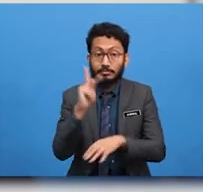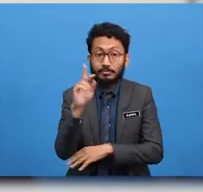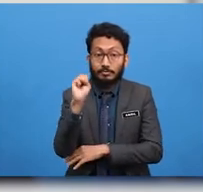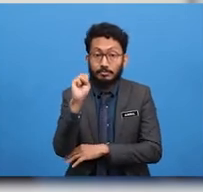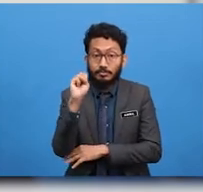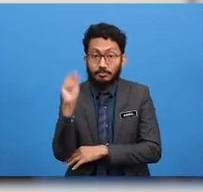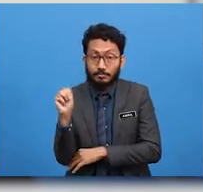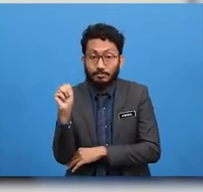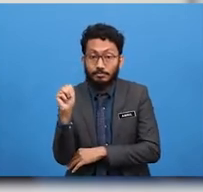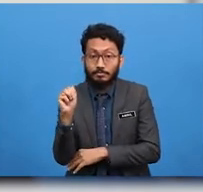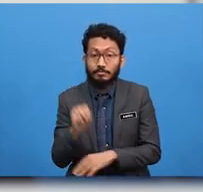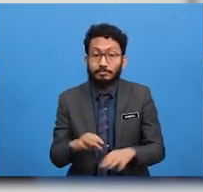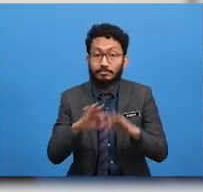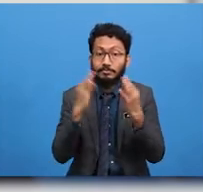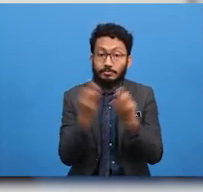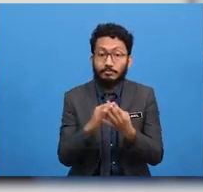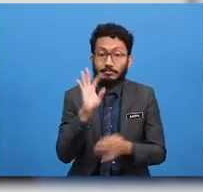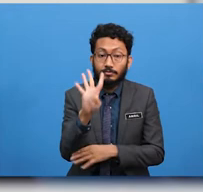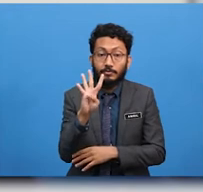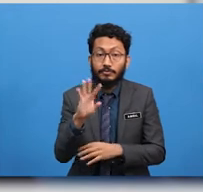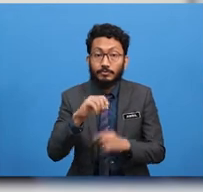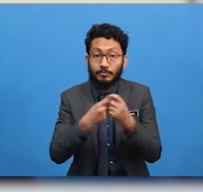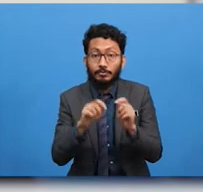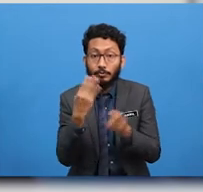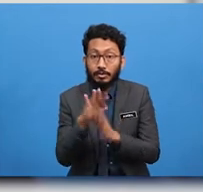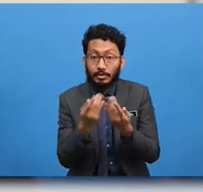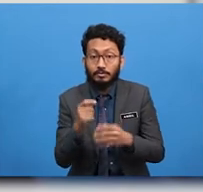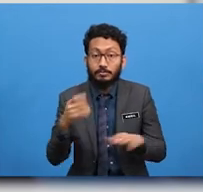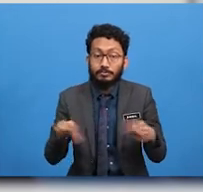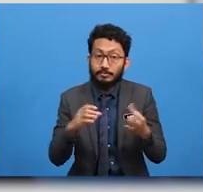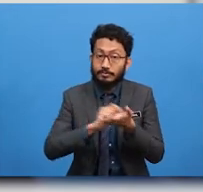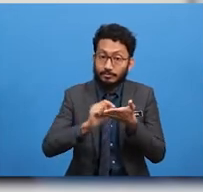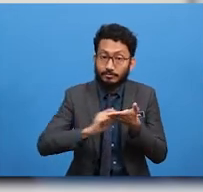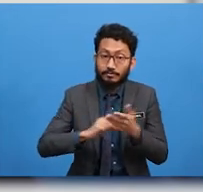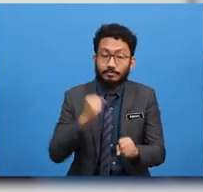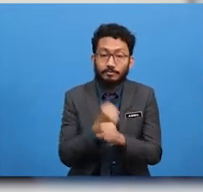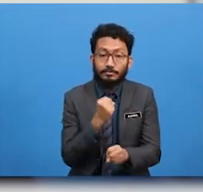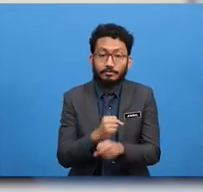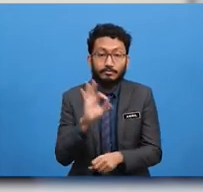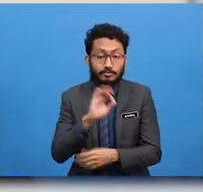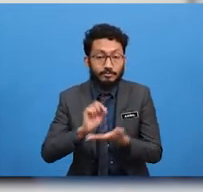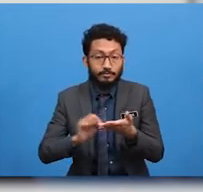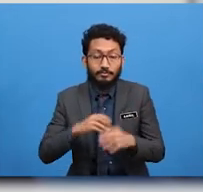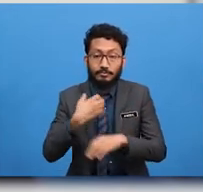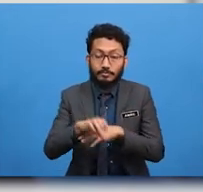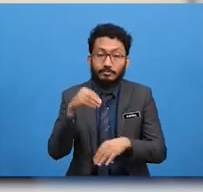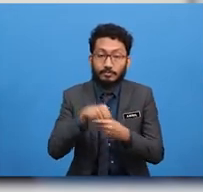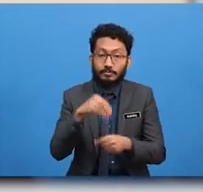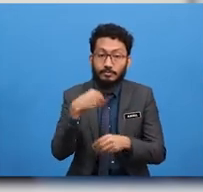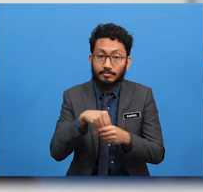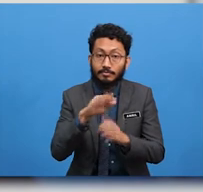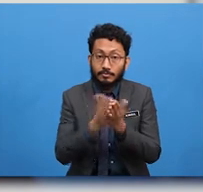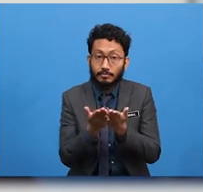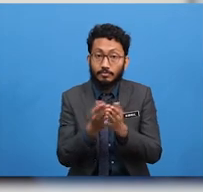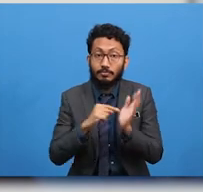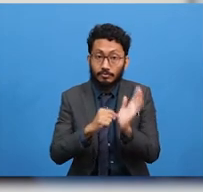Blast Form 4 textbook and do the writing task F. You can write the email in your book and show it to